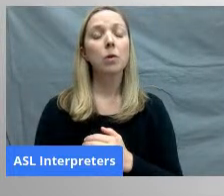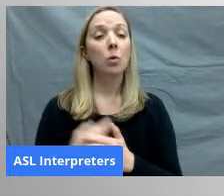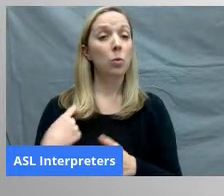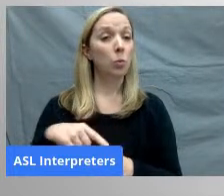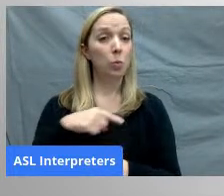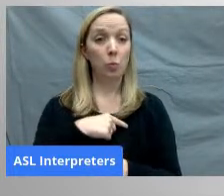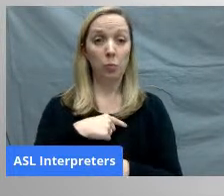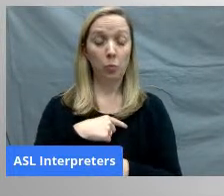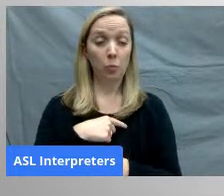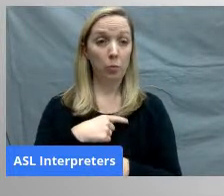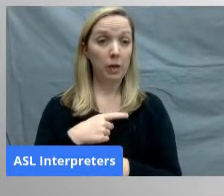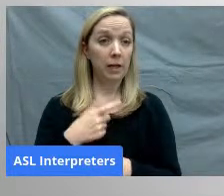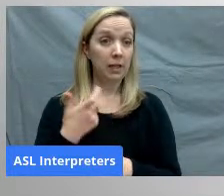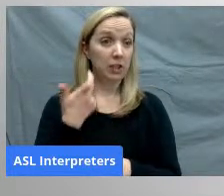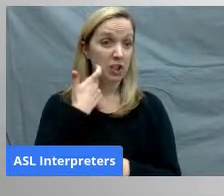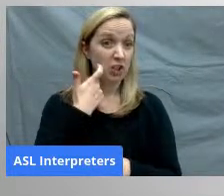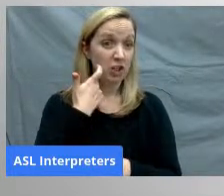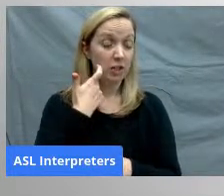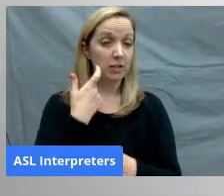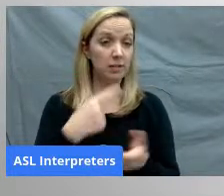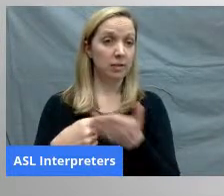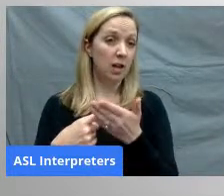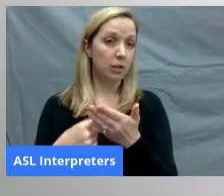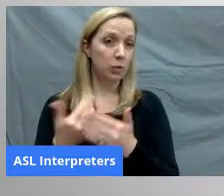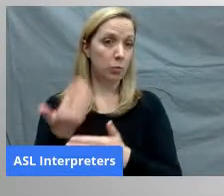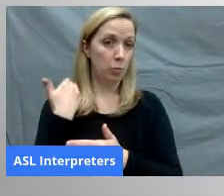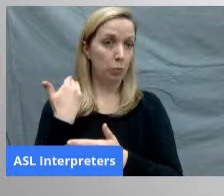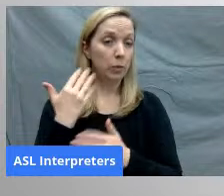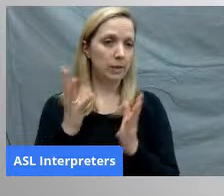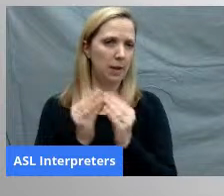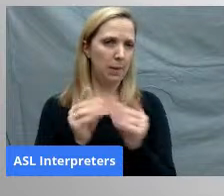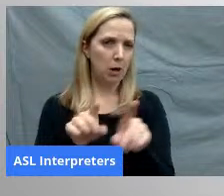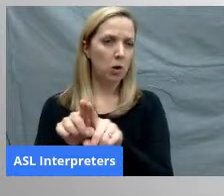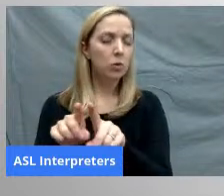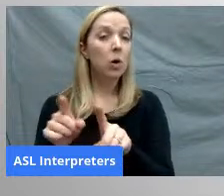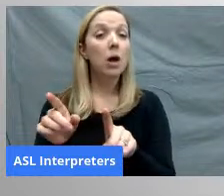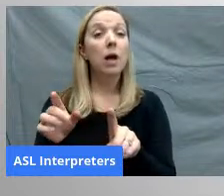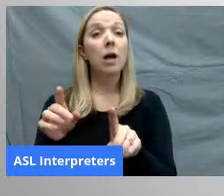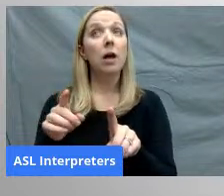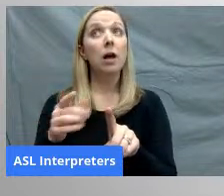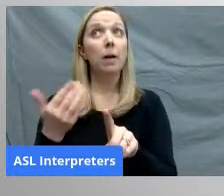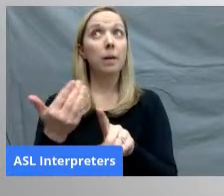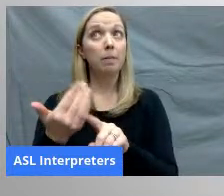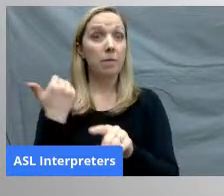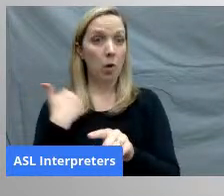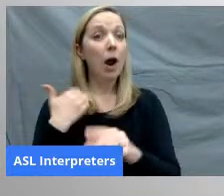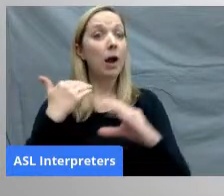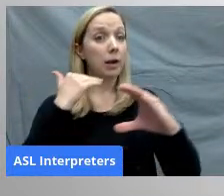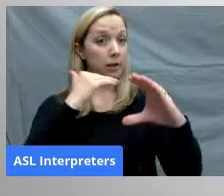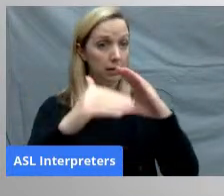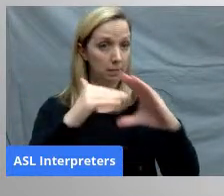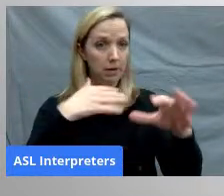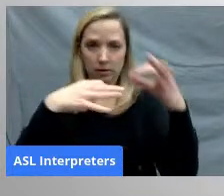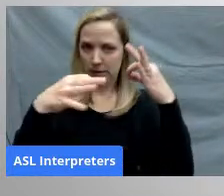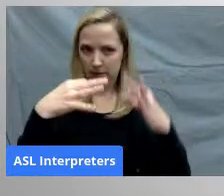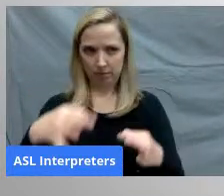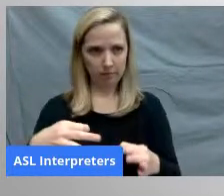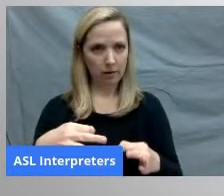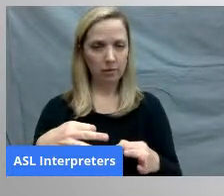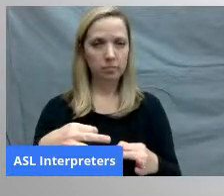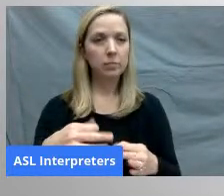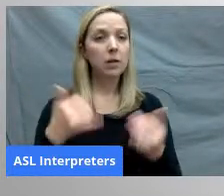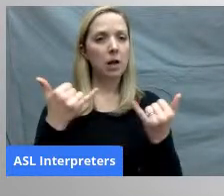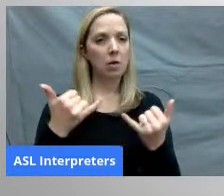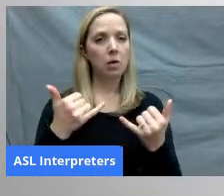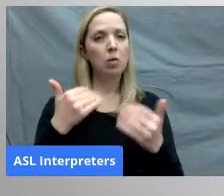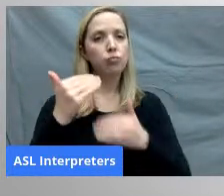our last meeting. And so I sent you all an email with some of those explanations, but I'll just work through them right